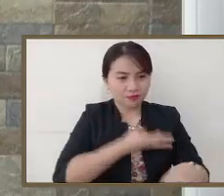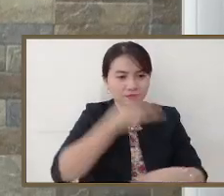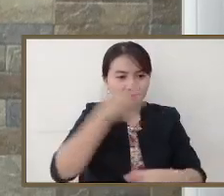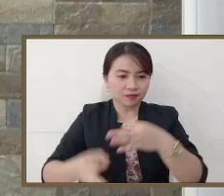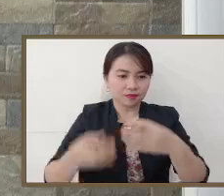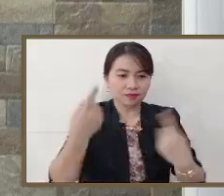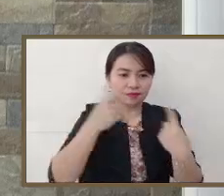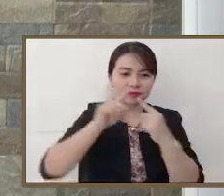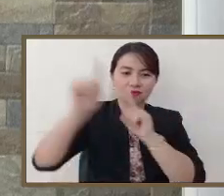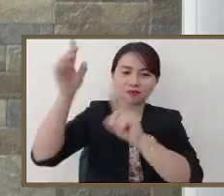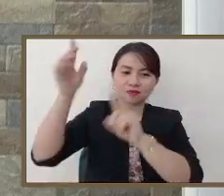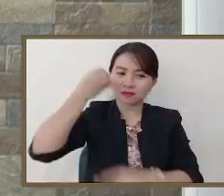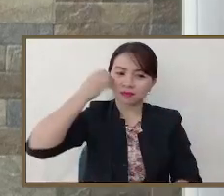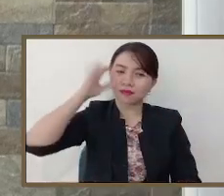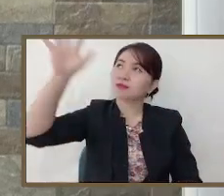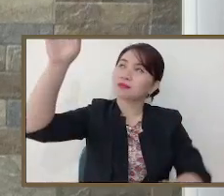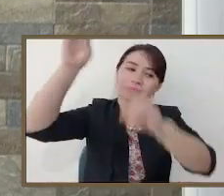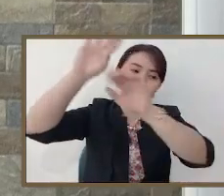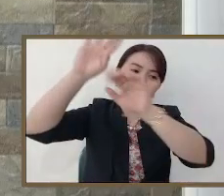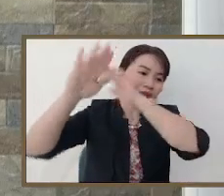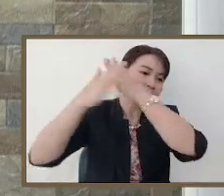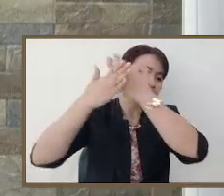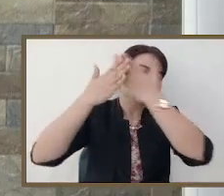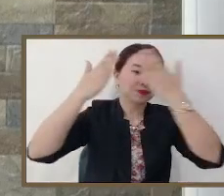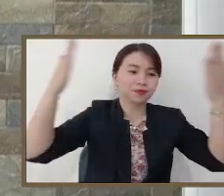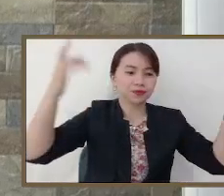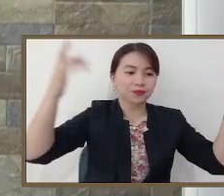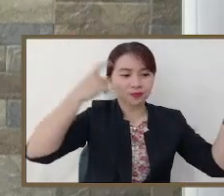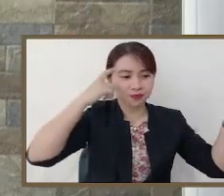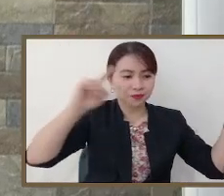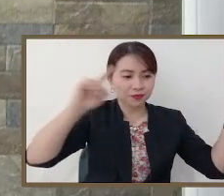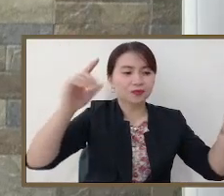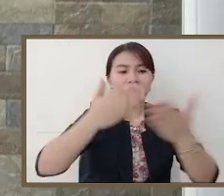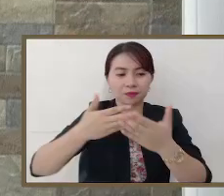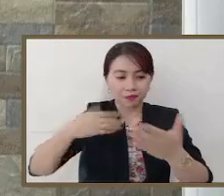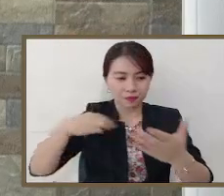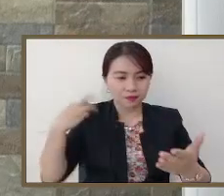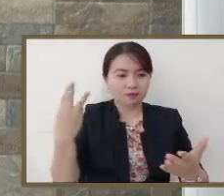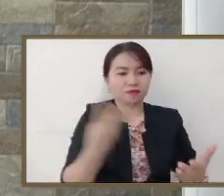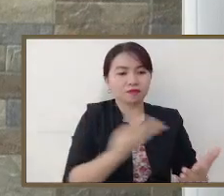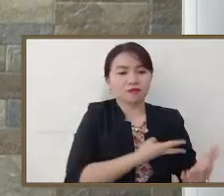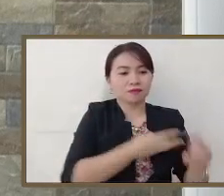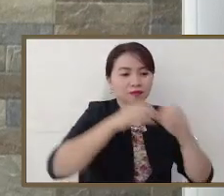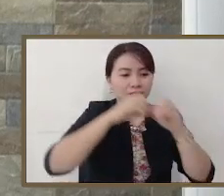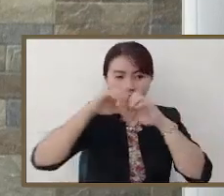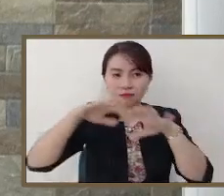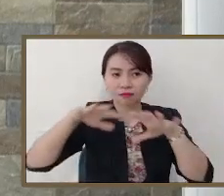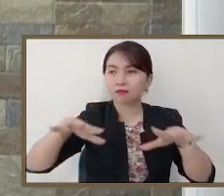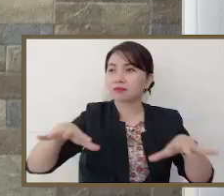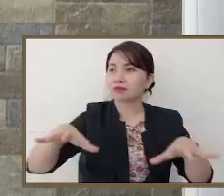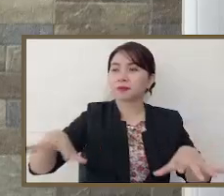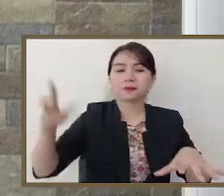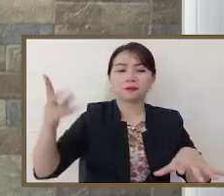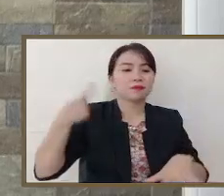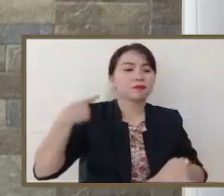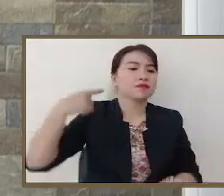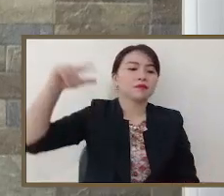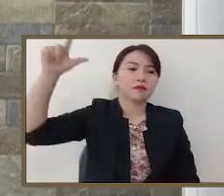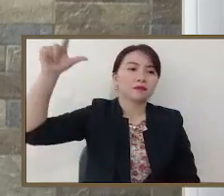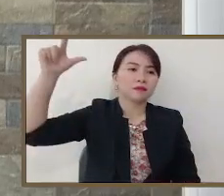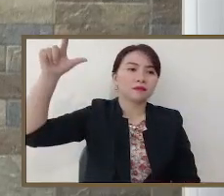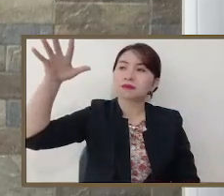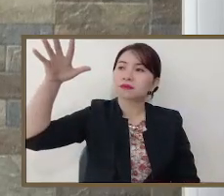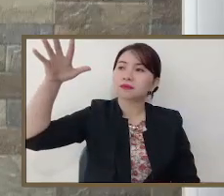we finally make it home. For before we were lost,